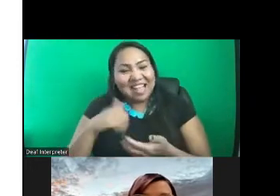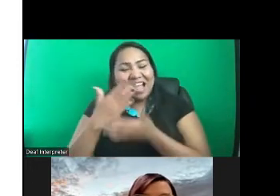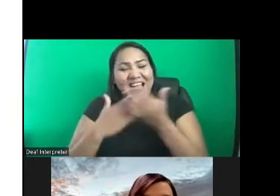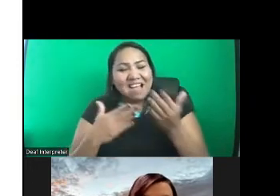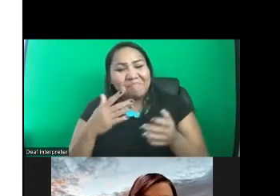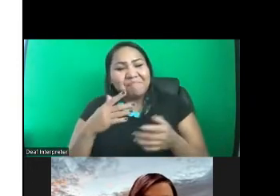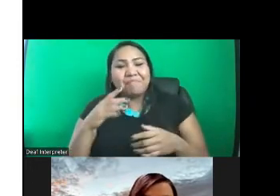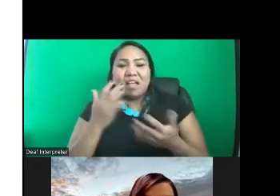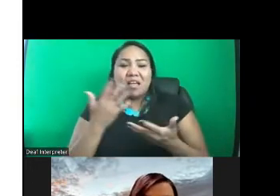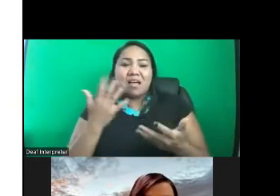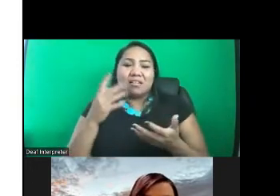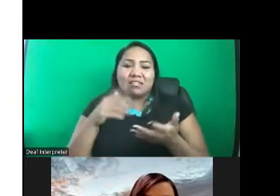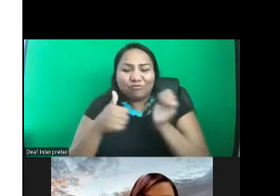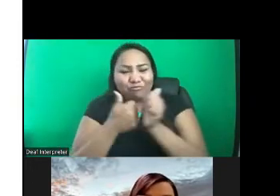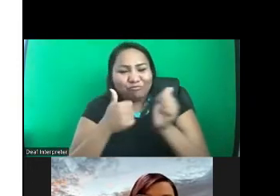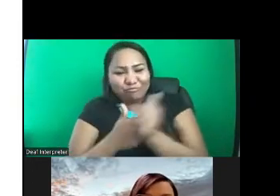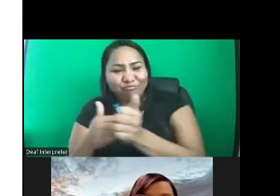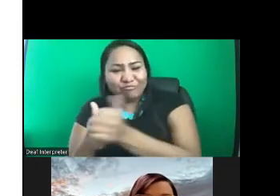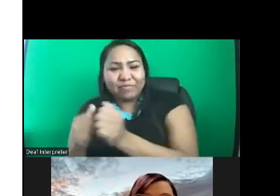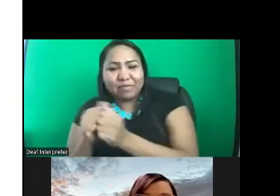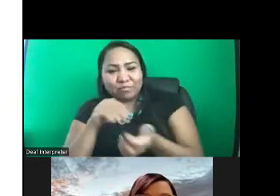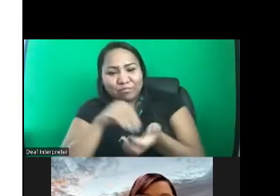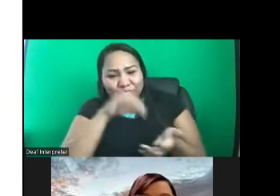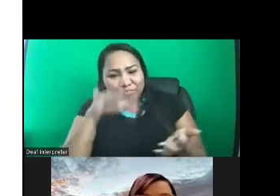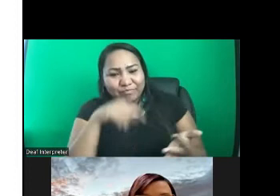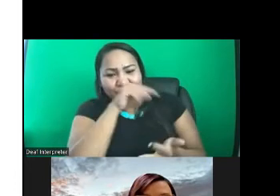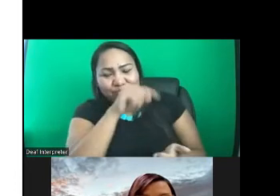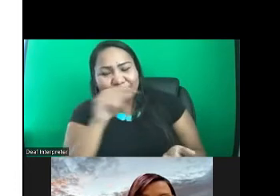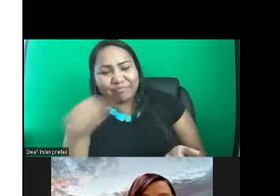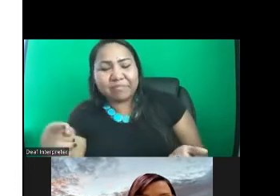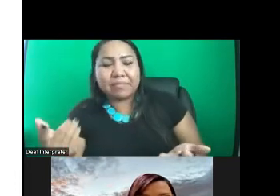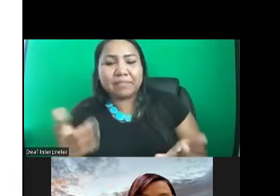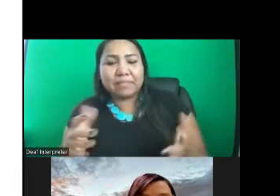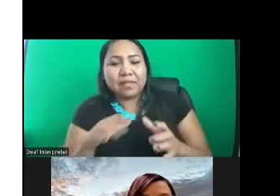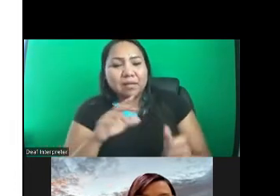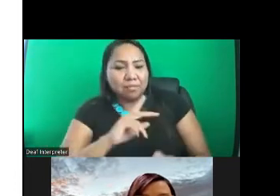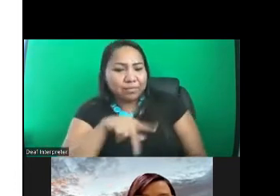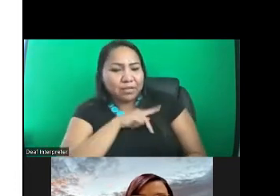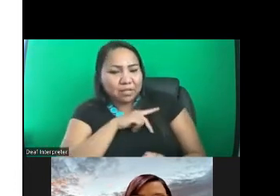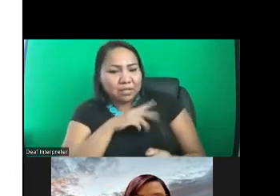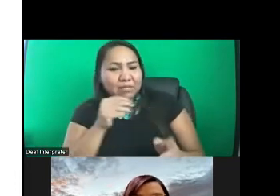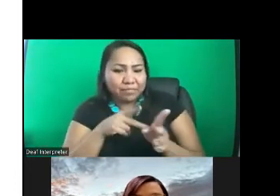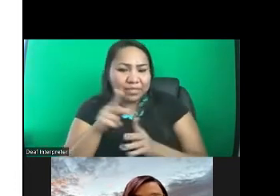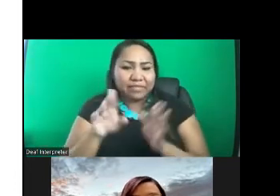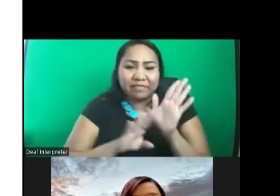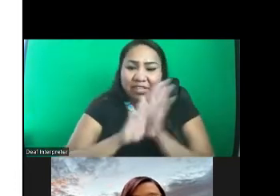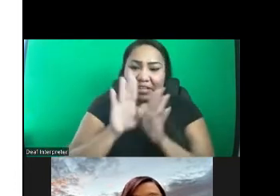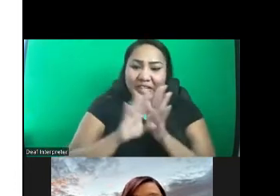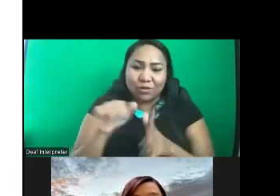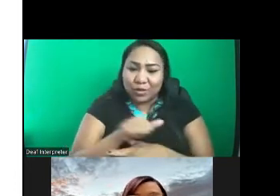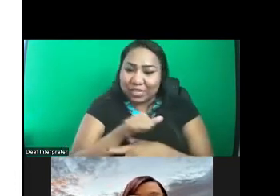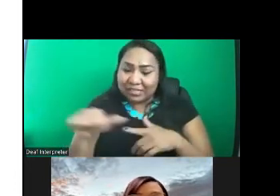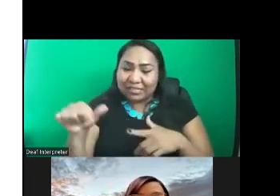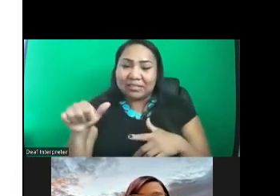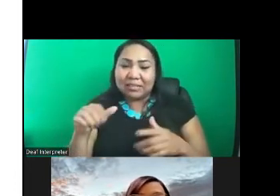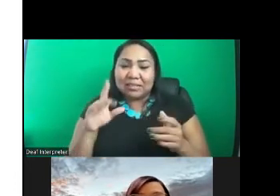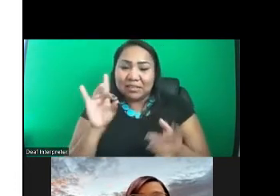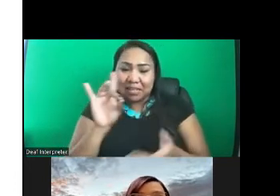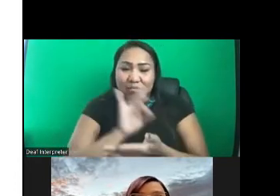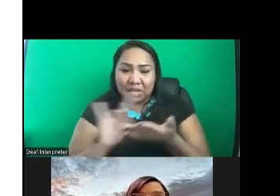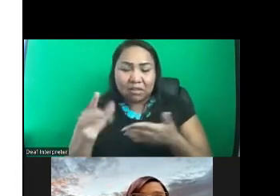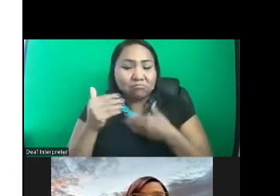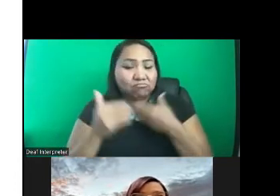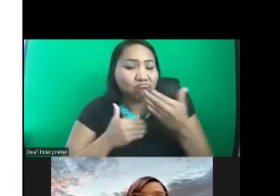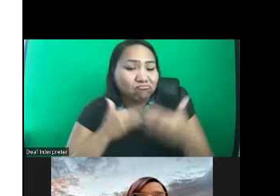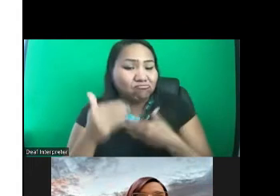students are doing personal professional development training as the 8 weeks go by. So